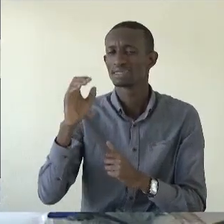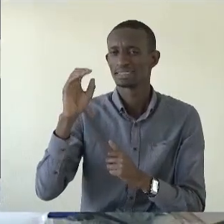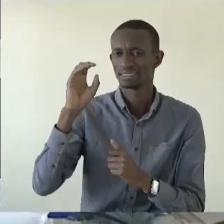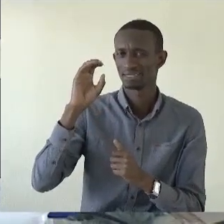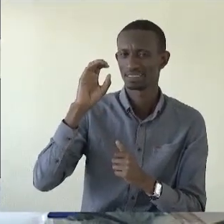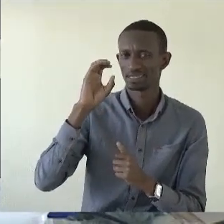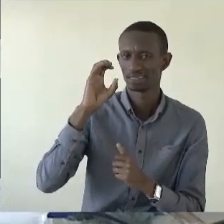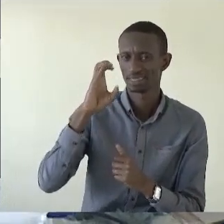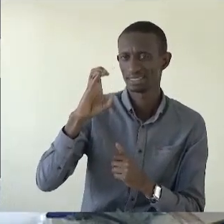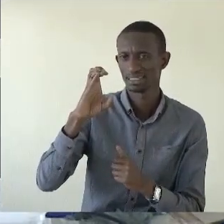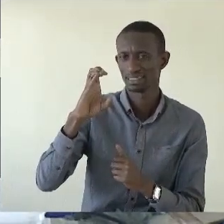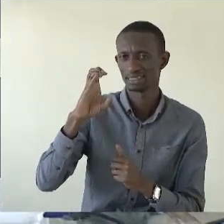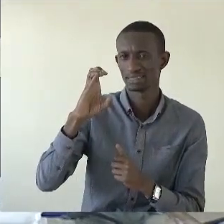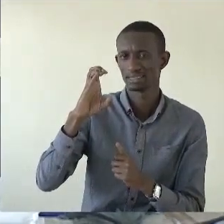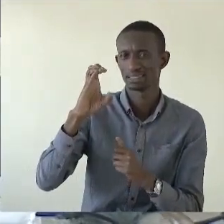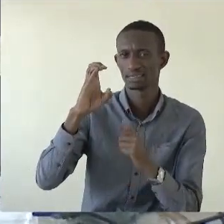you look at